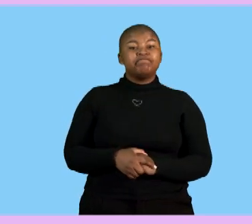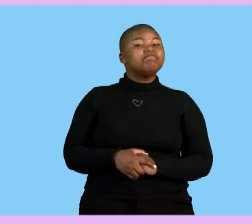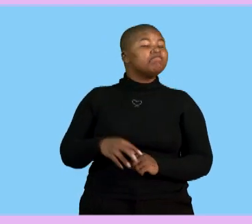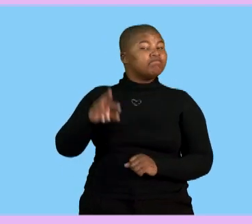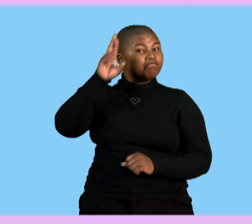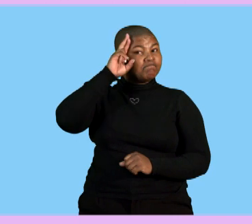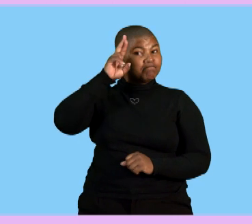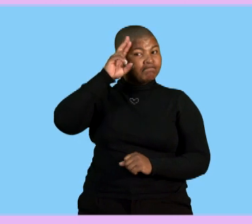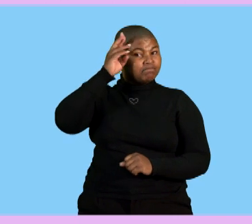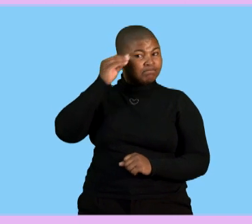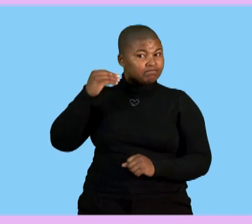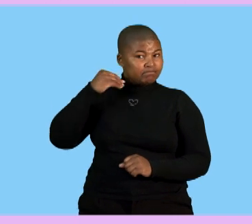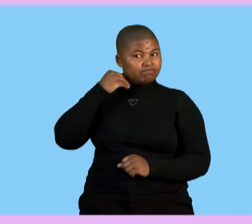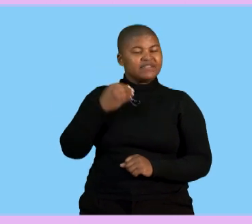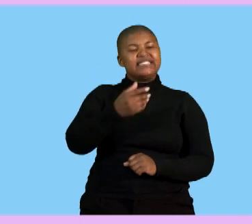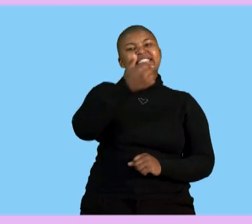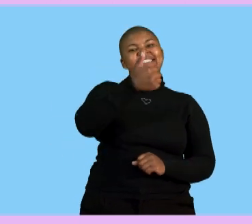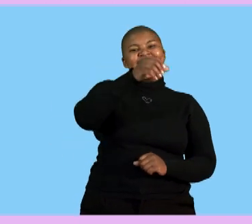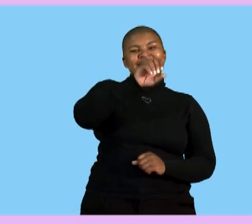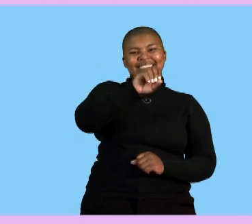is 60 minutes